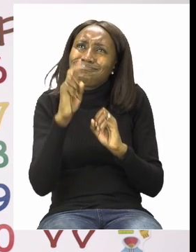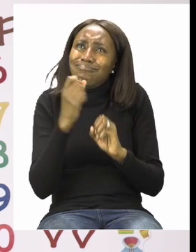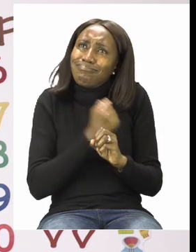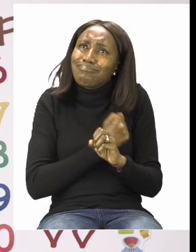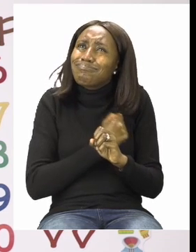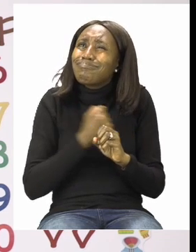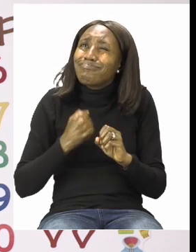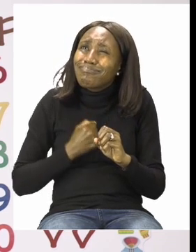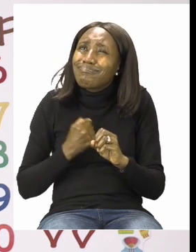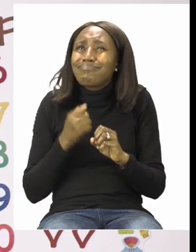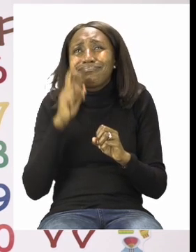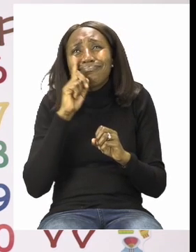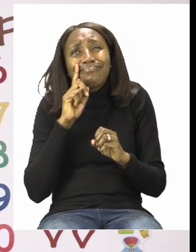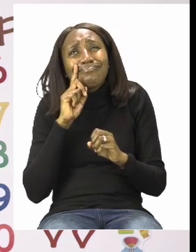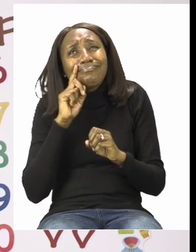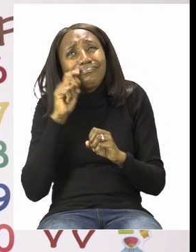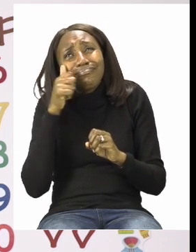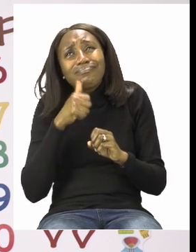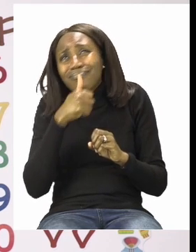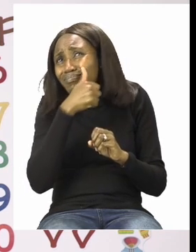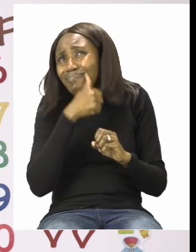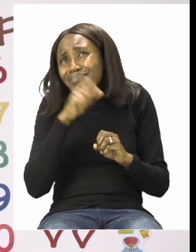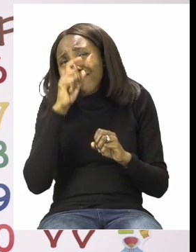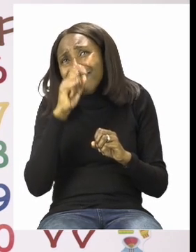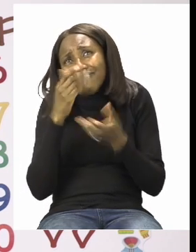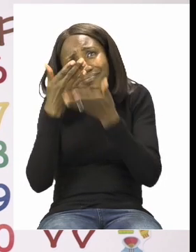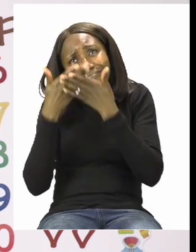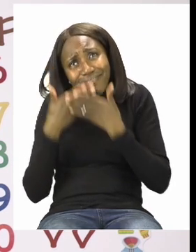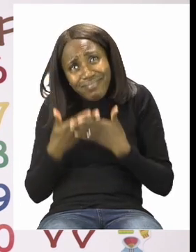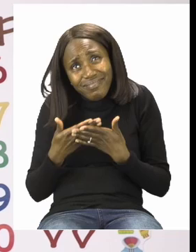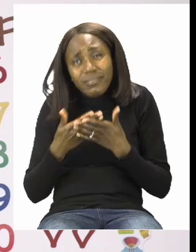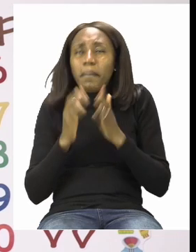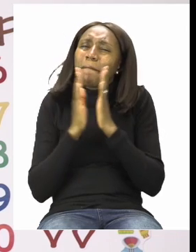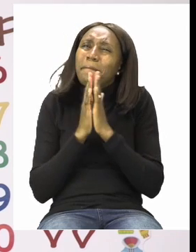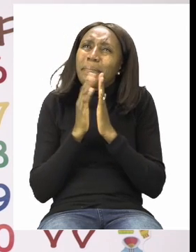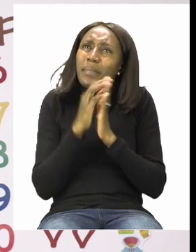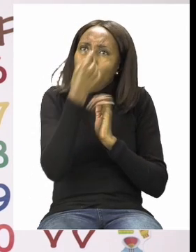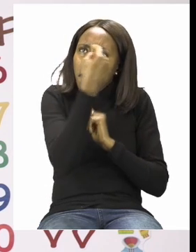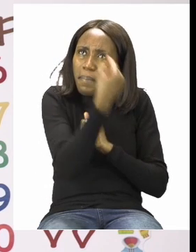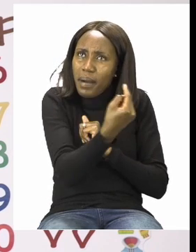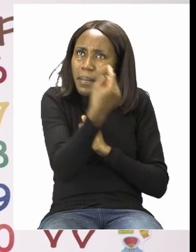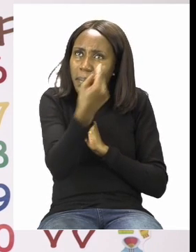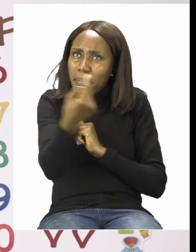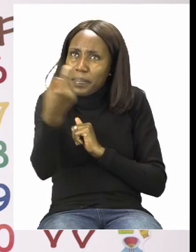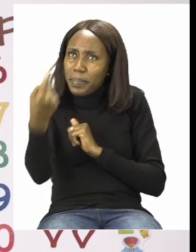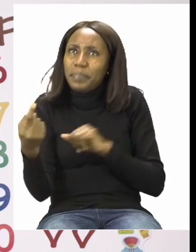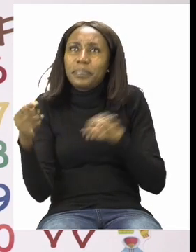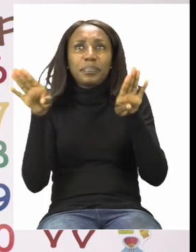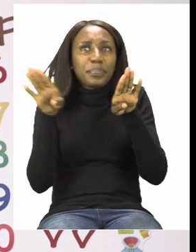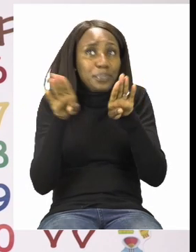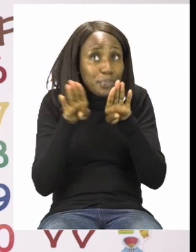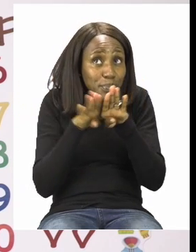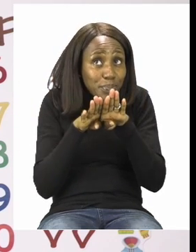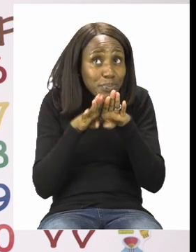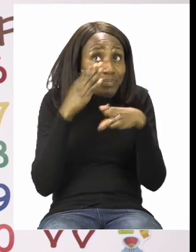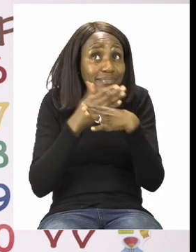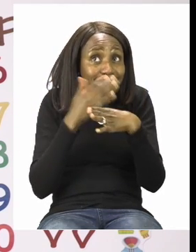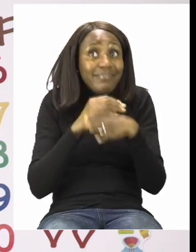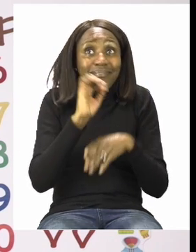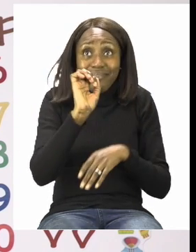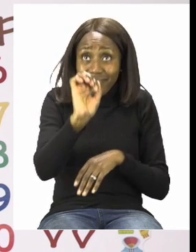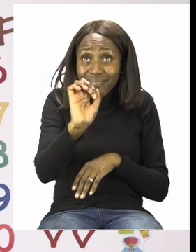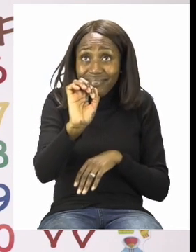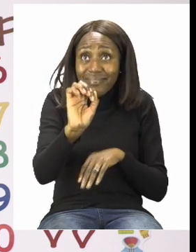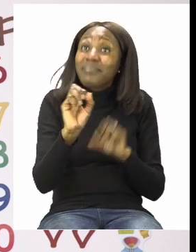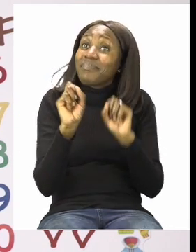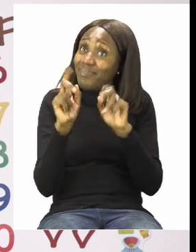for help. But just make sure that you finish your work by yourself. So now that